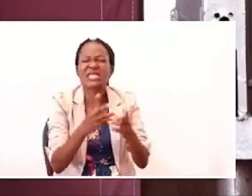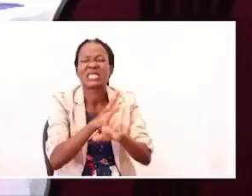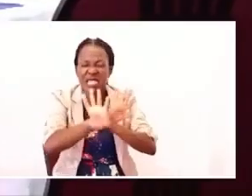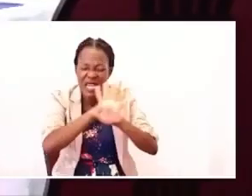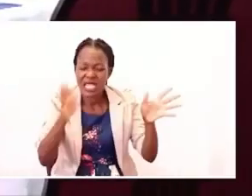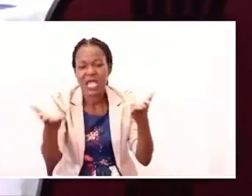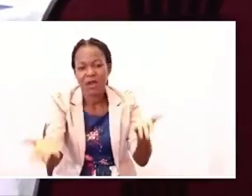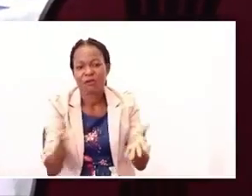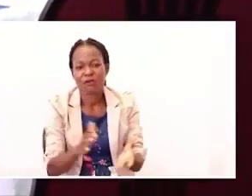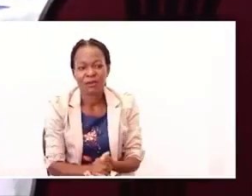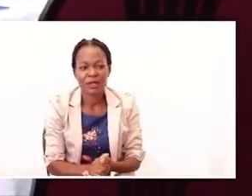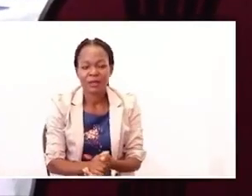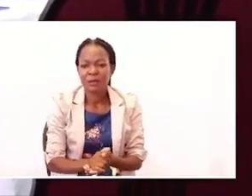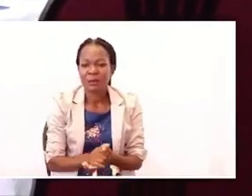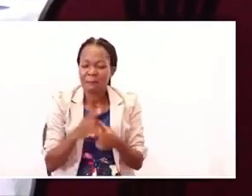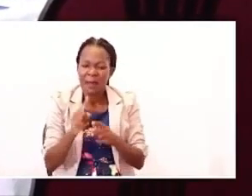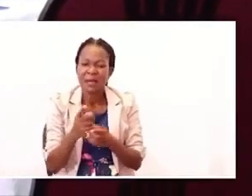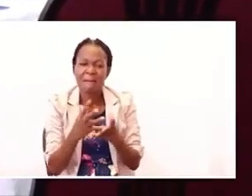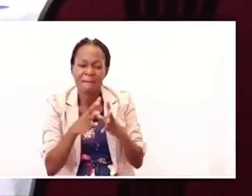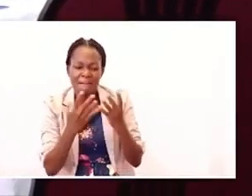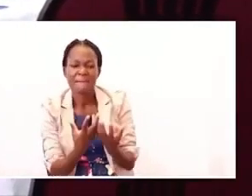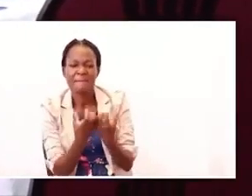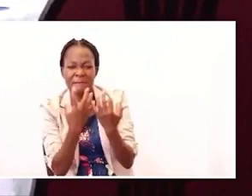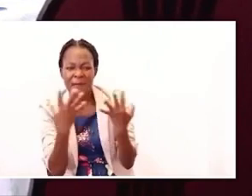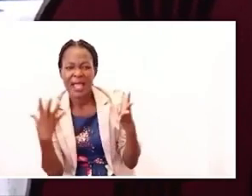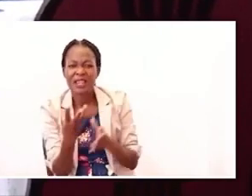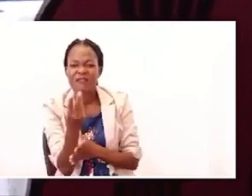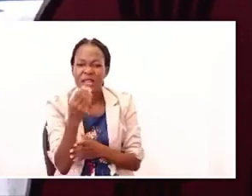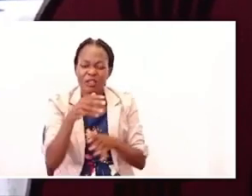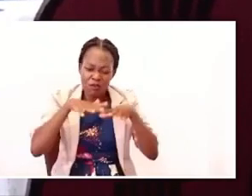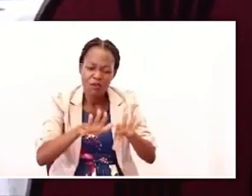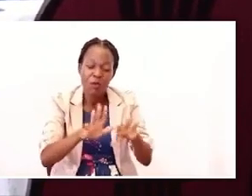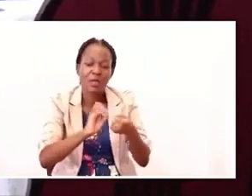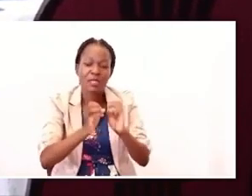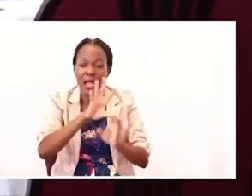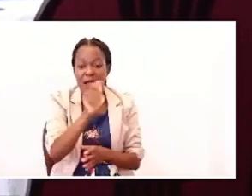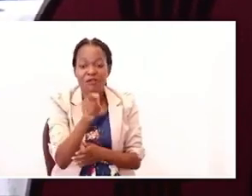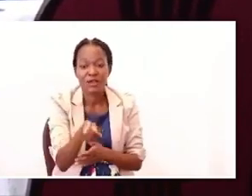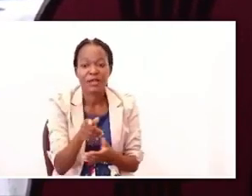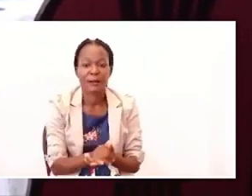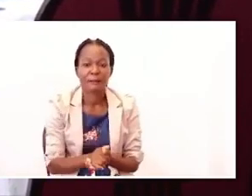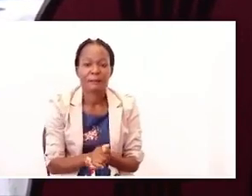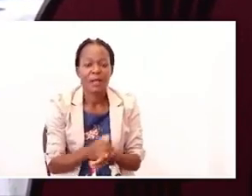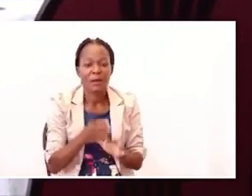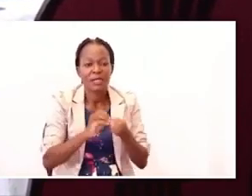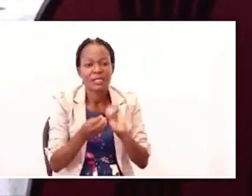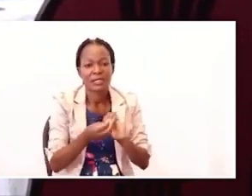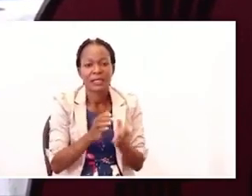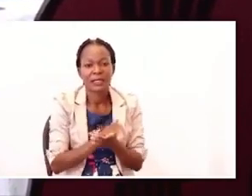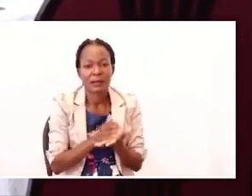that most of the illicit financial flows that are taking place in Africa are being done